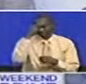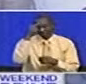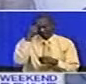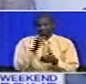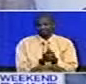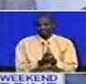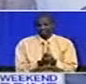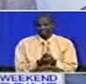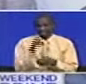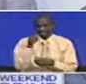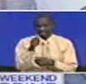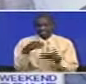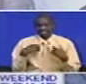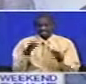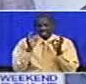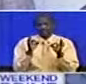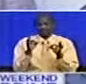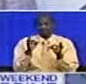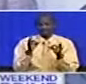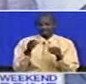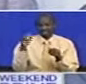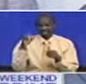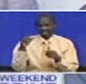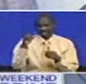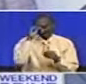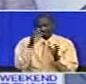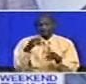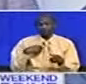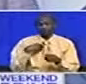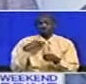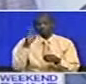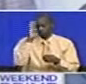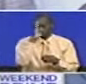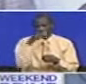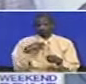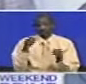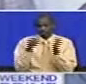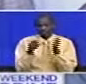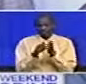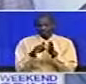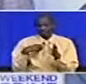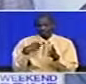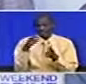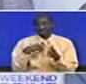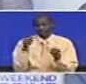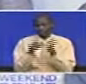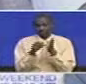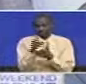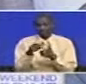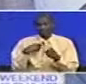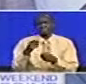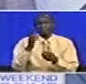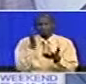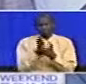contest, if the governor of Bungoma was an issue, then he was a pawn in a game of poker. The real people were